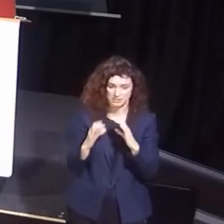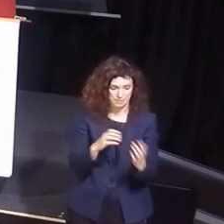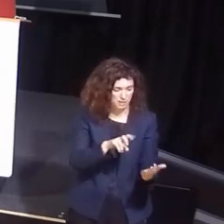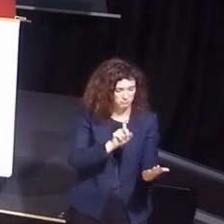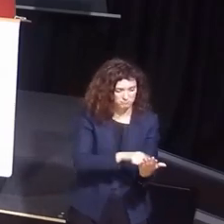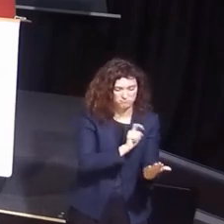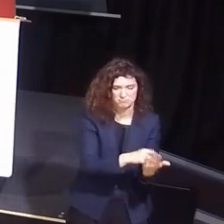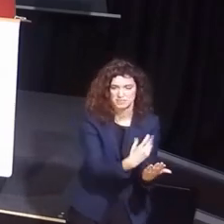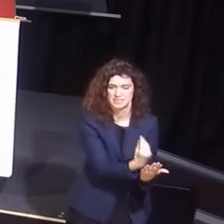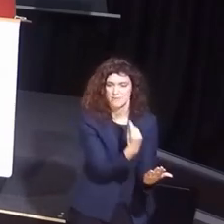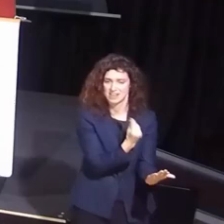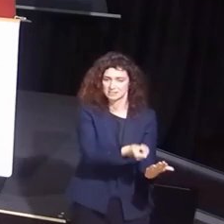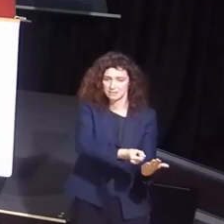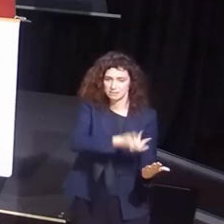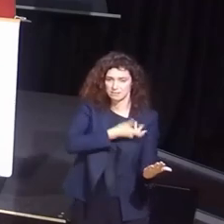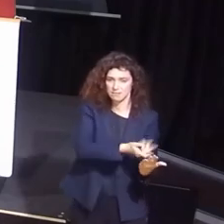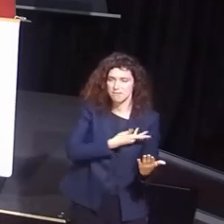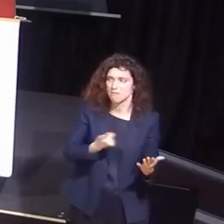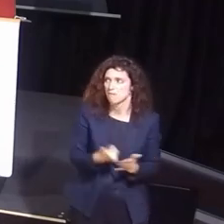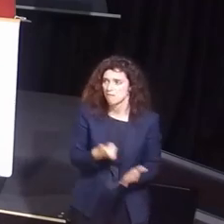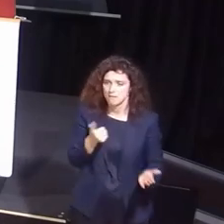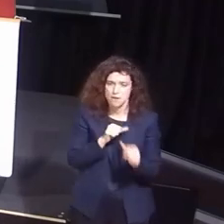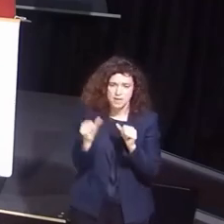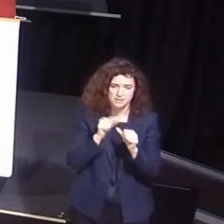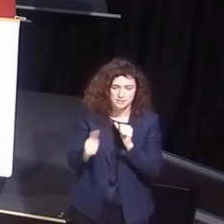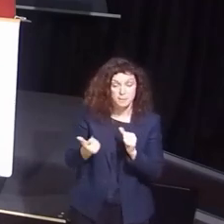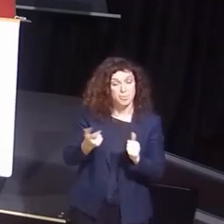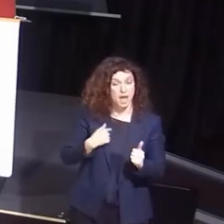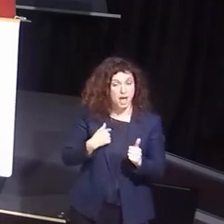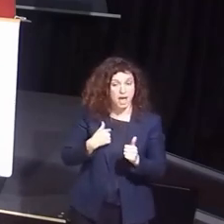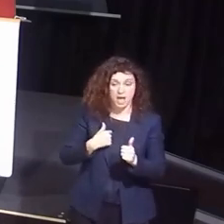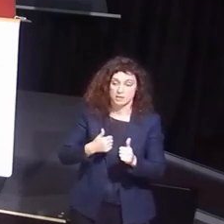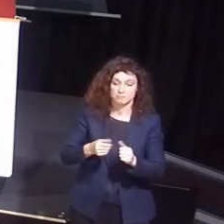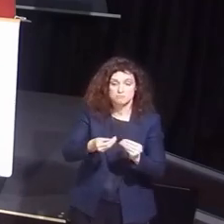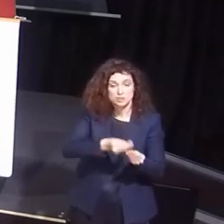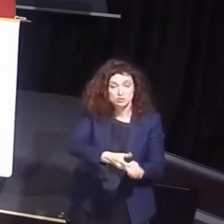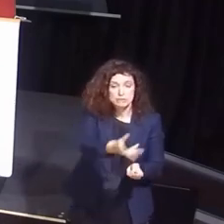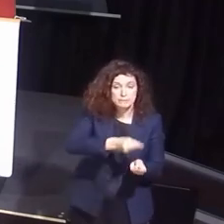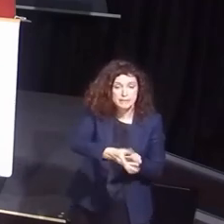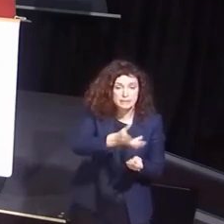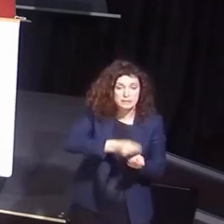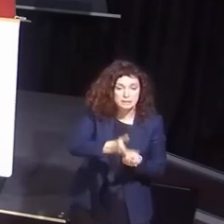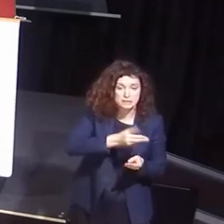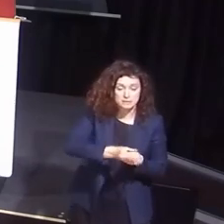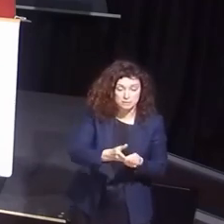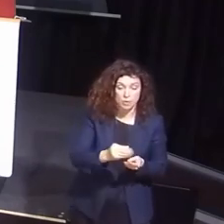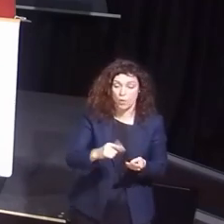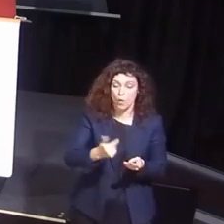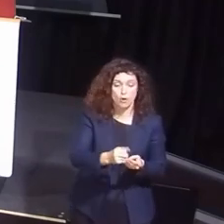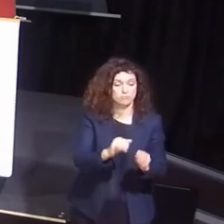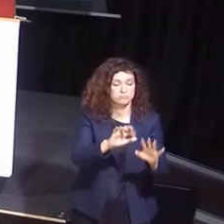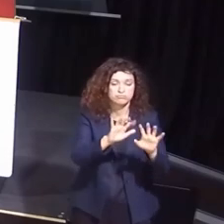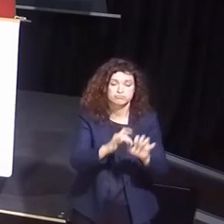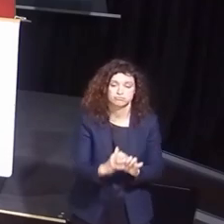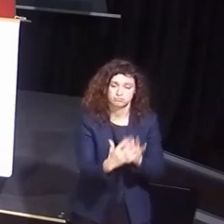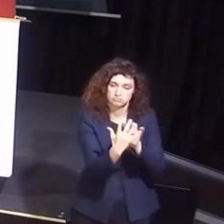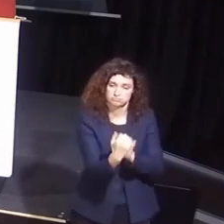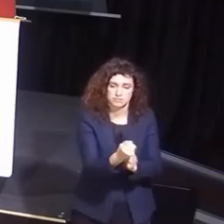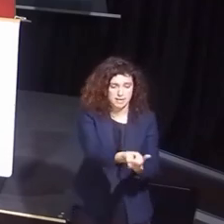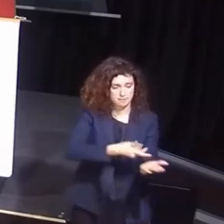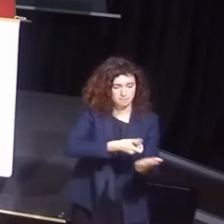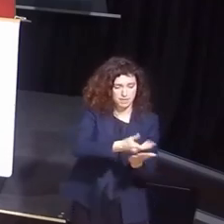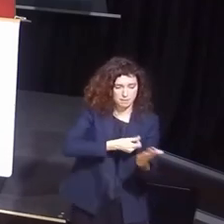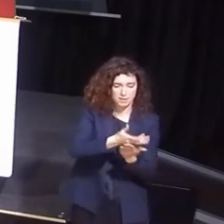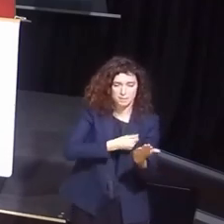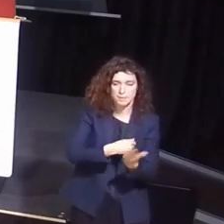amazing. I'm streaming, and I'm able to have it read out loud for me, which is just you know, takes that